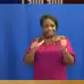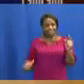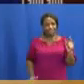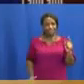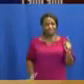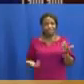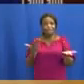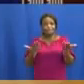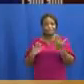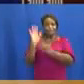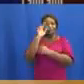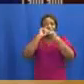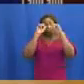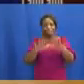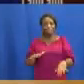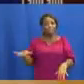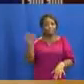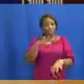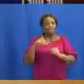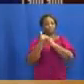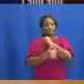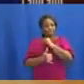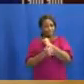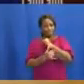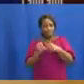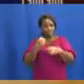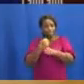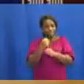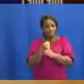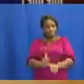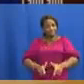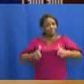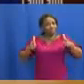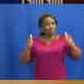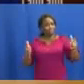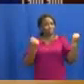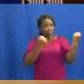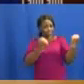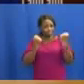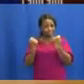May God bless us all in our homeland, Ghana, and make her great